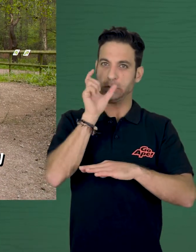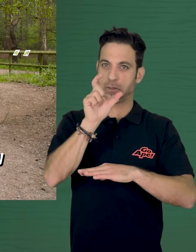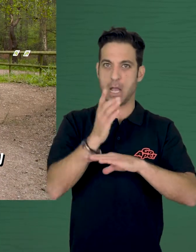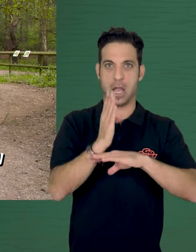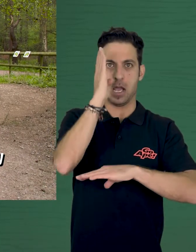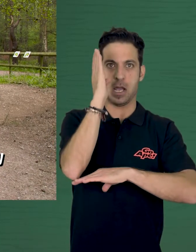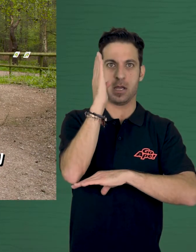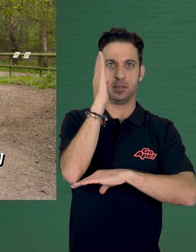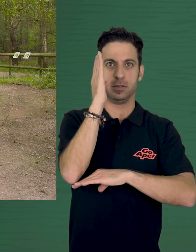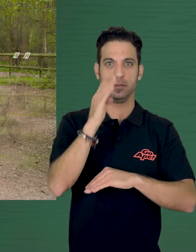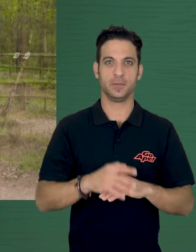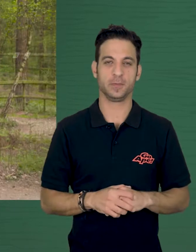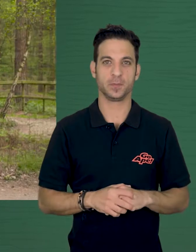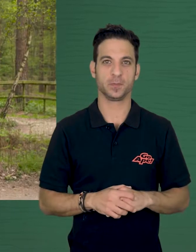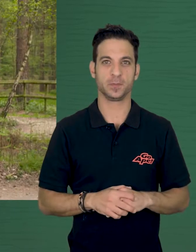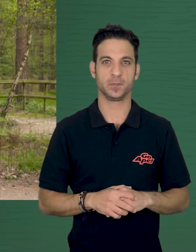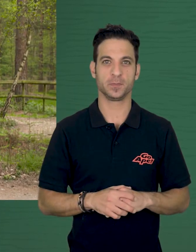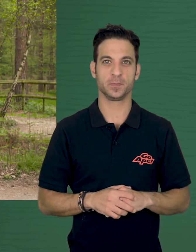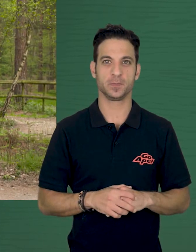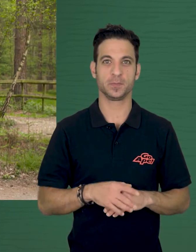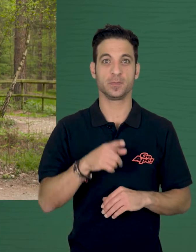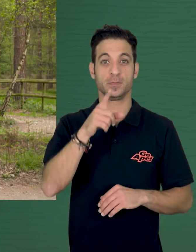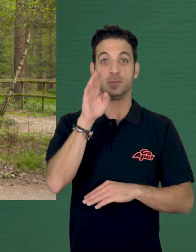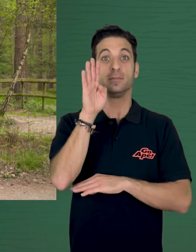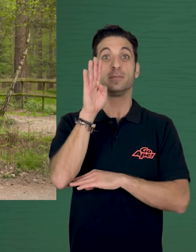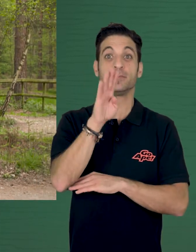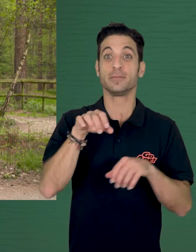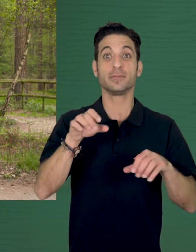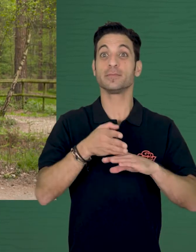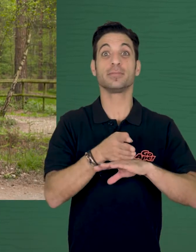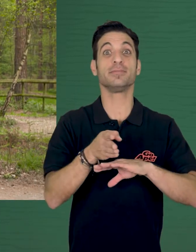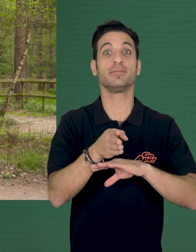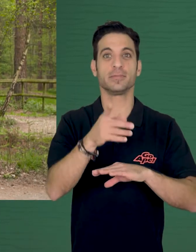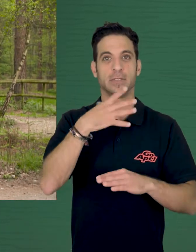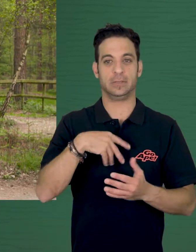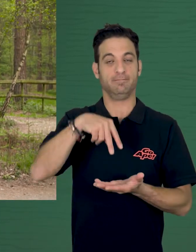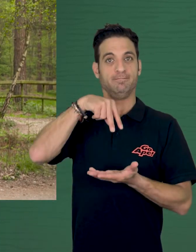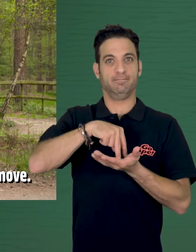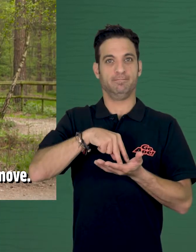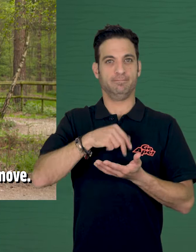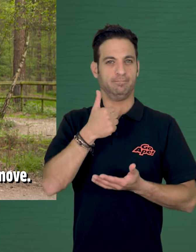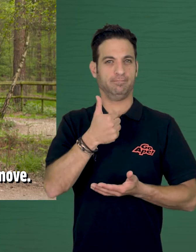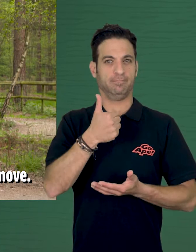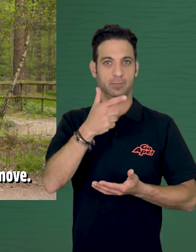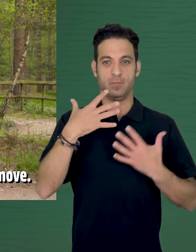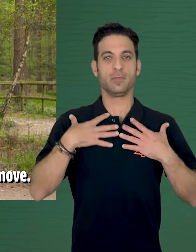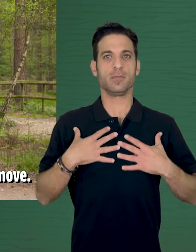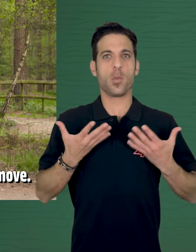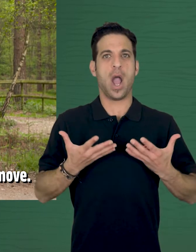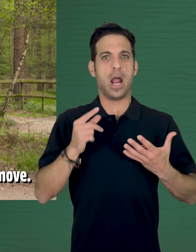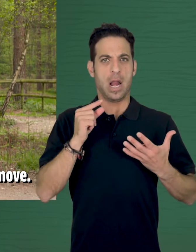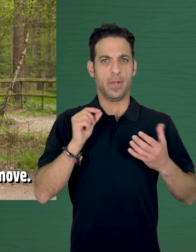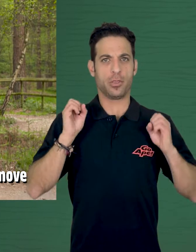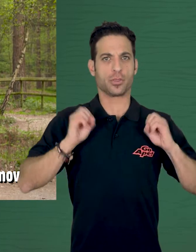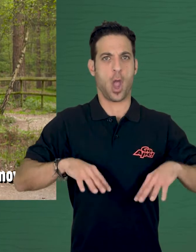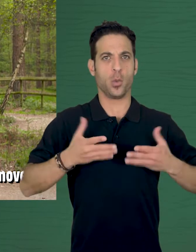handlebars upright and still. So to move forward on your Segway, what you need to do is standing up nice and tall, transfer some weight into your